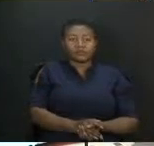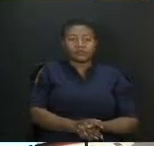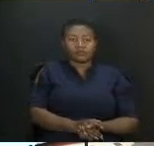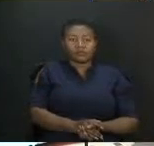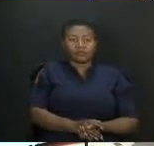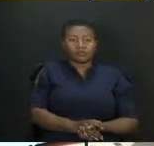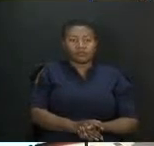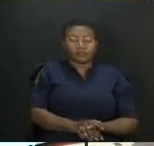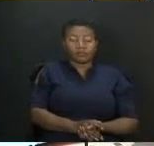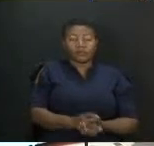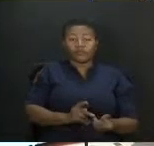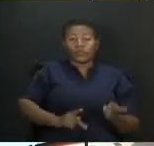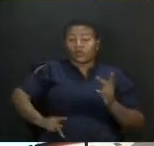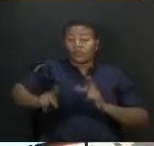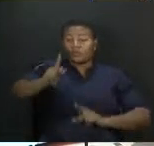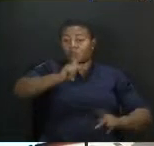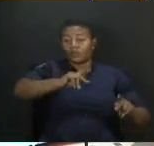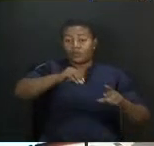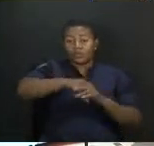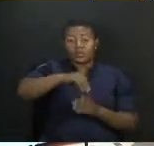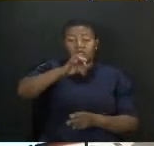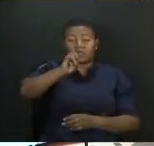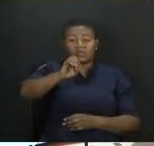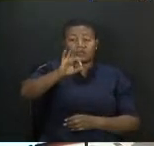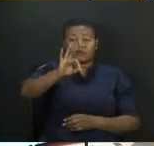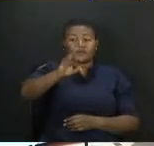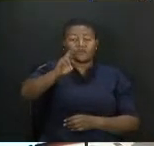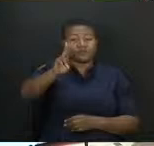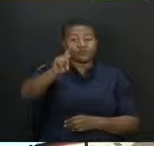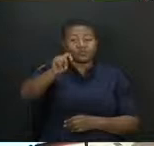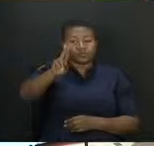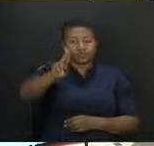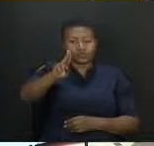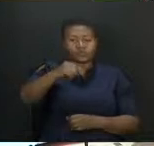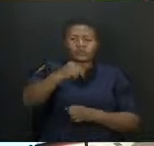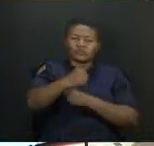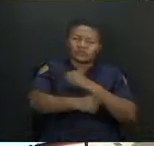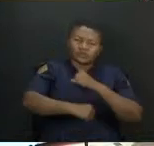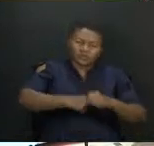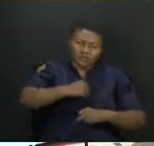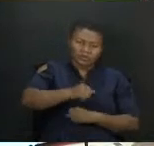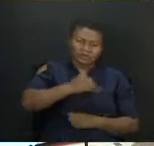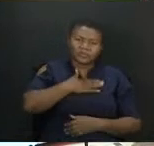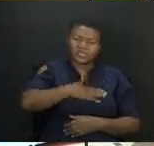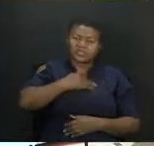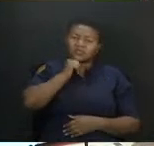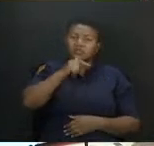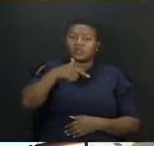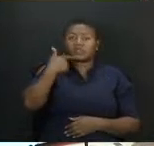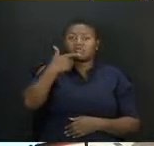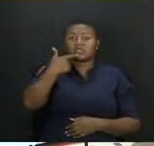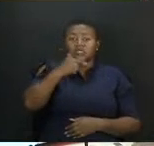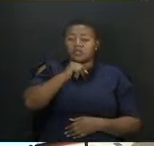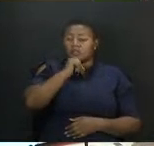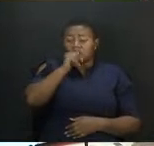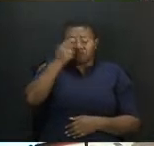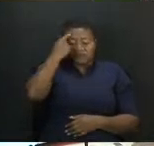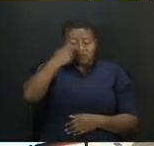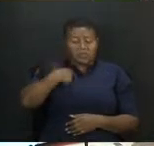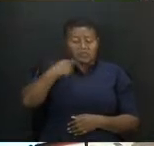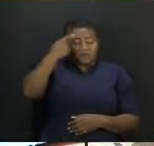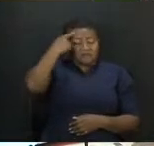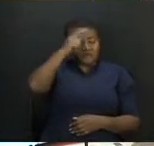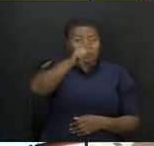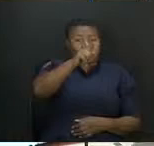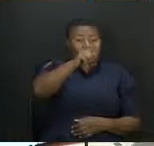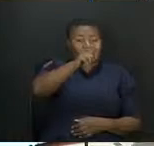people there are suffering. Manka there, or ye futufo, wanasam, onye